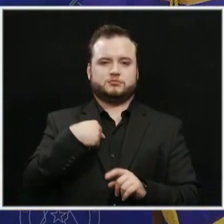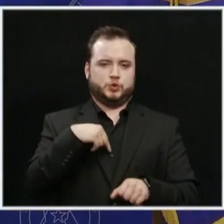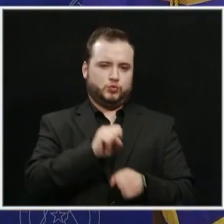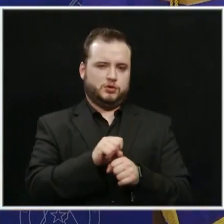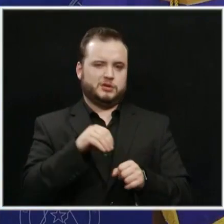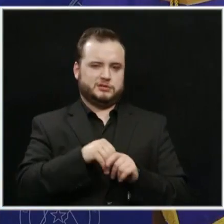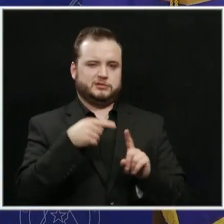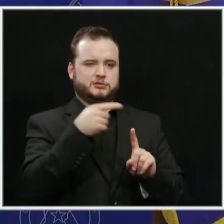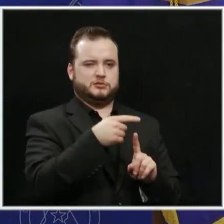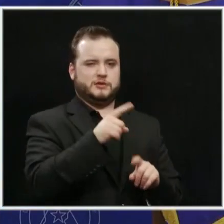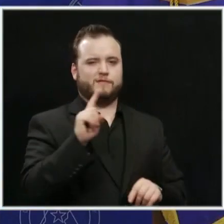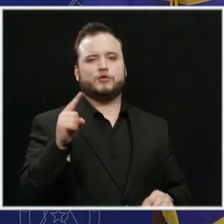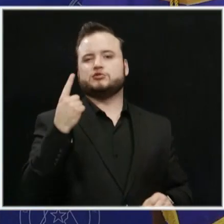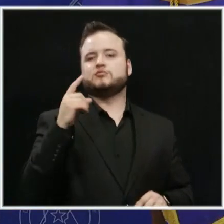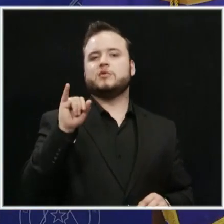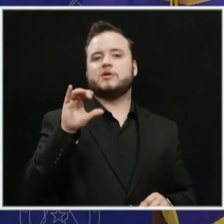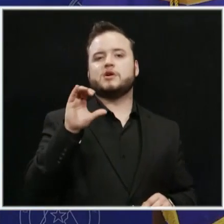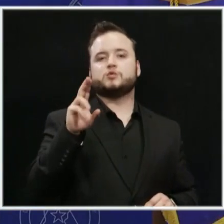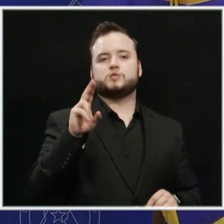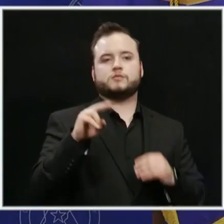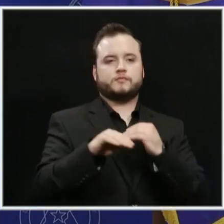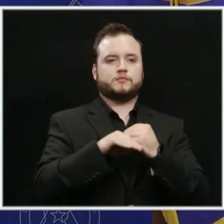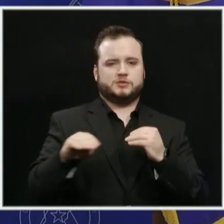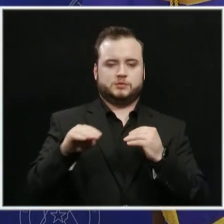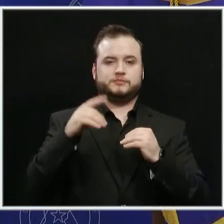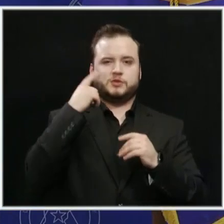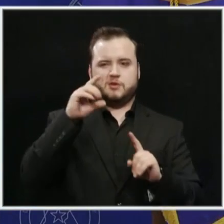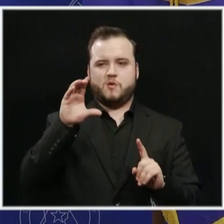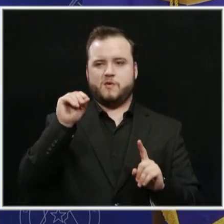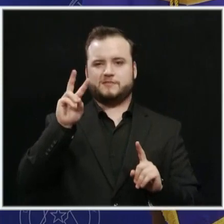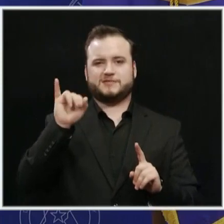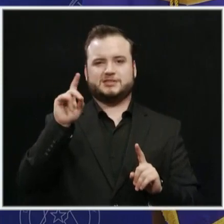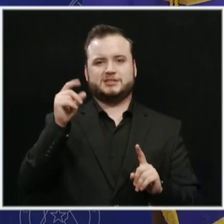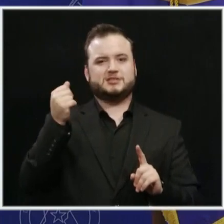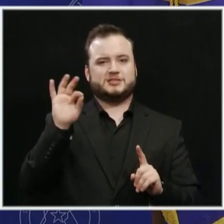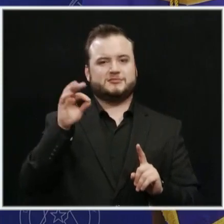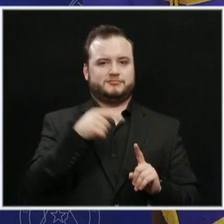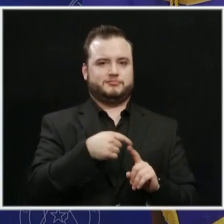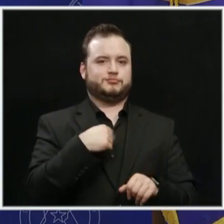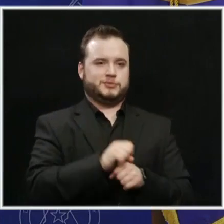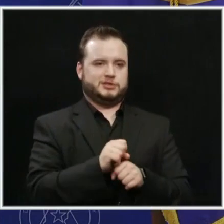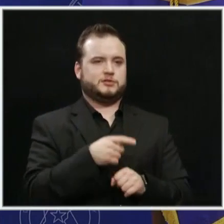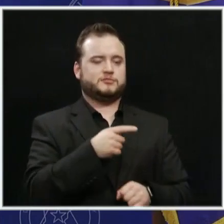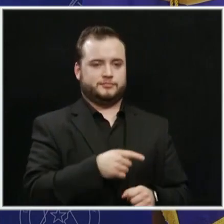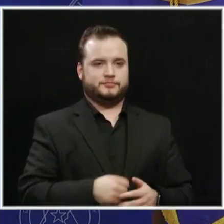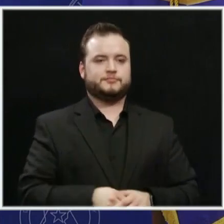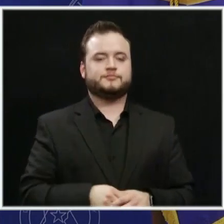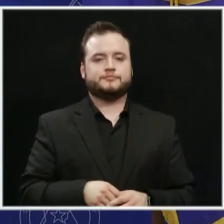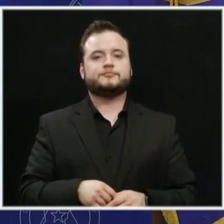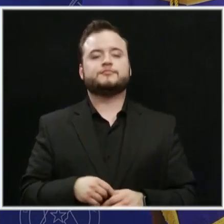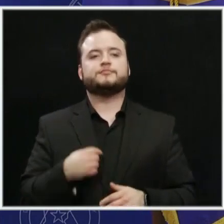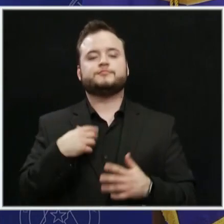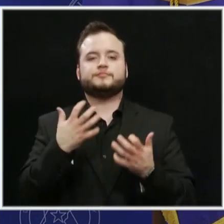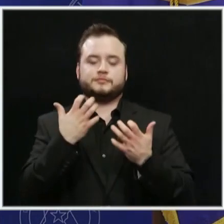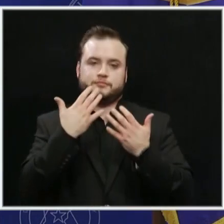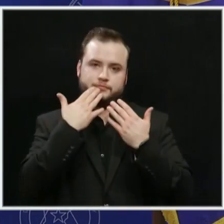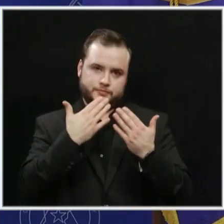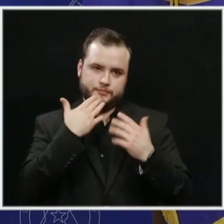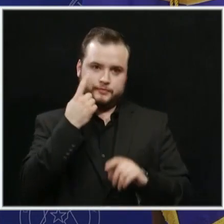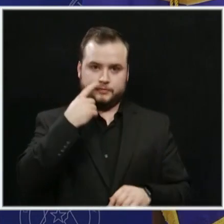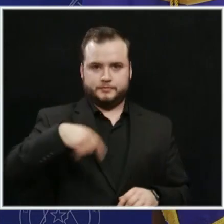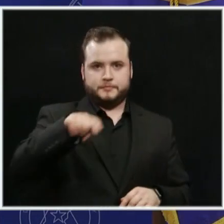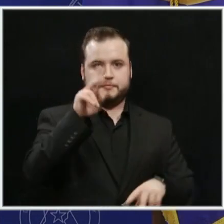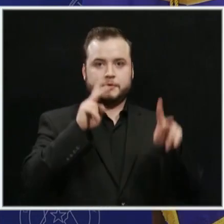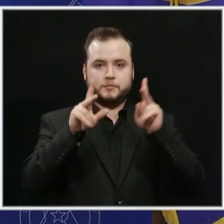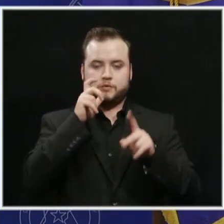floor. First of all, I would like to thank you, the people of Minnesota, for